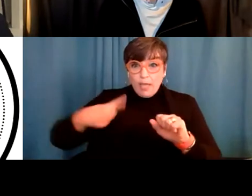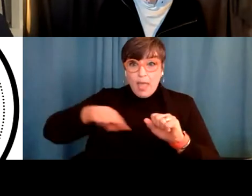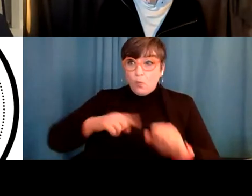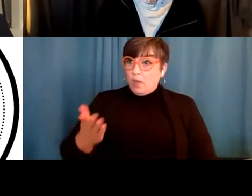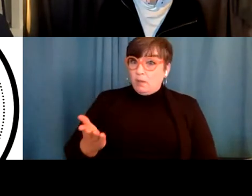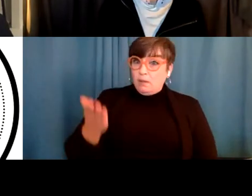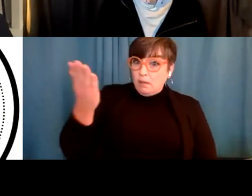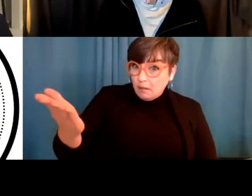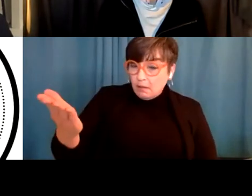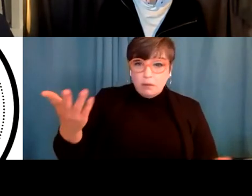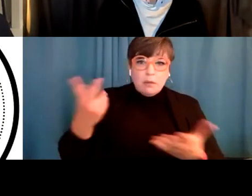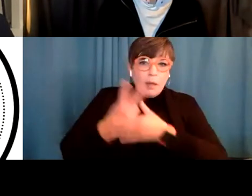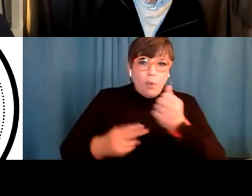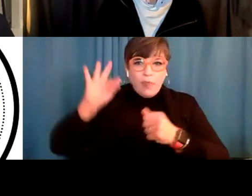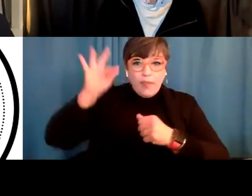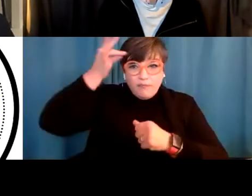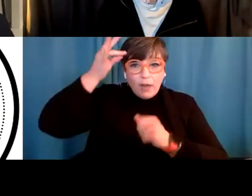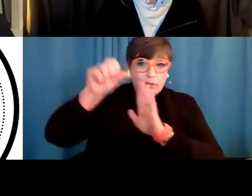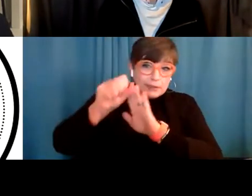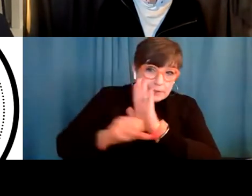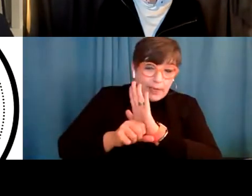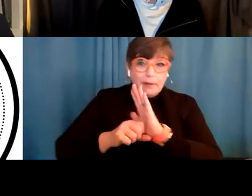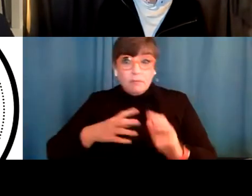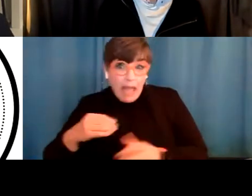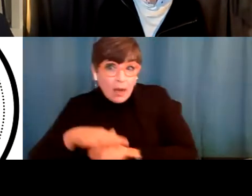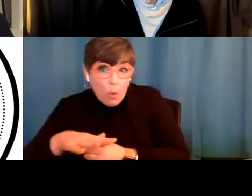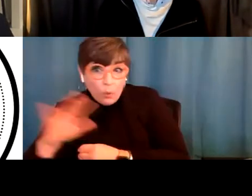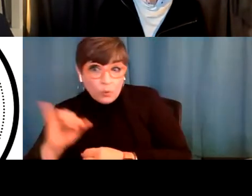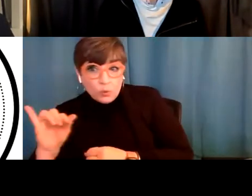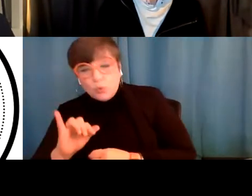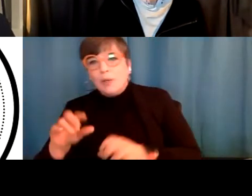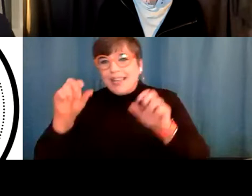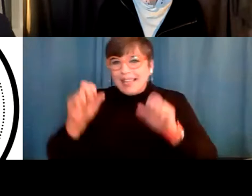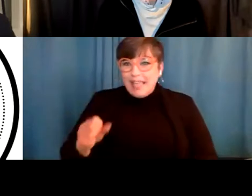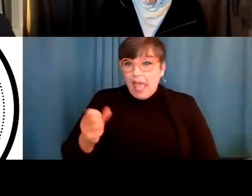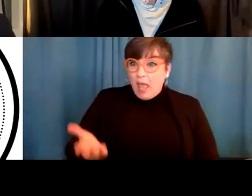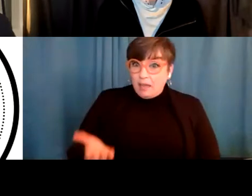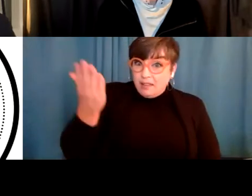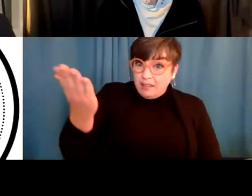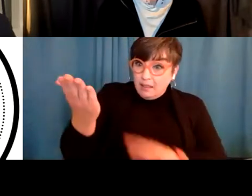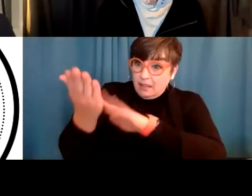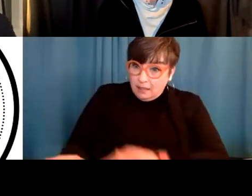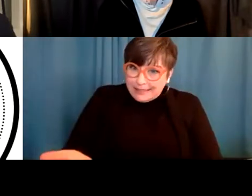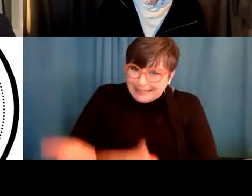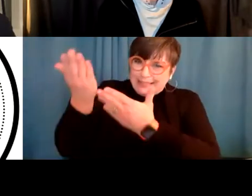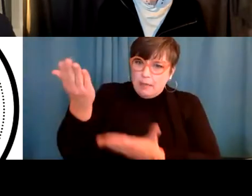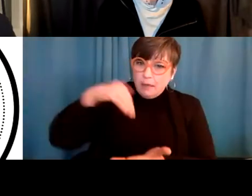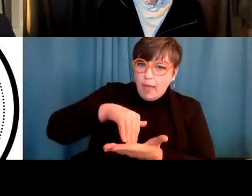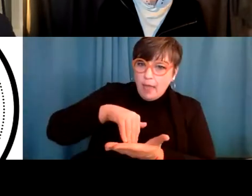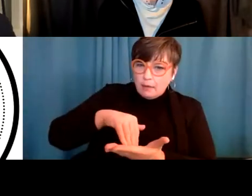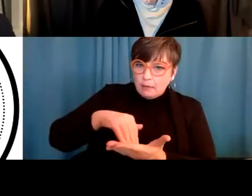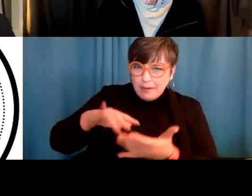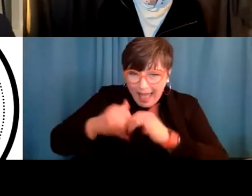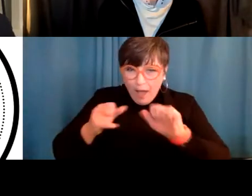local institution arenas can resuscitate remnants of those bills and to improve police community